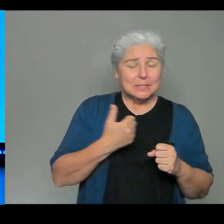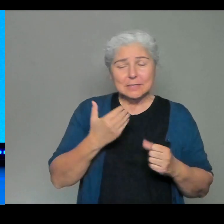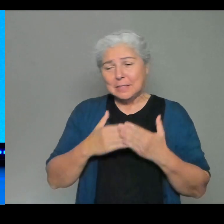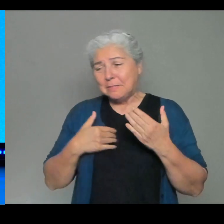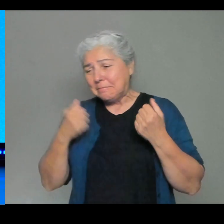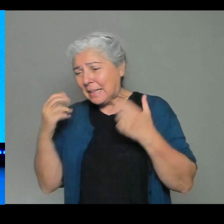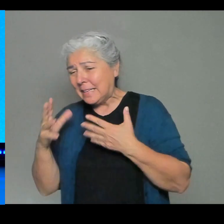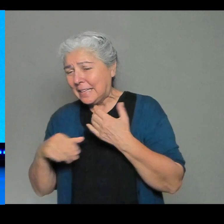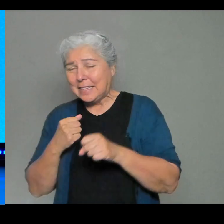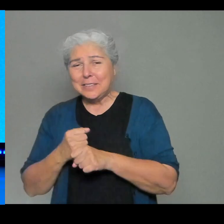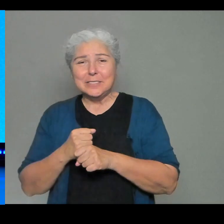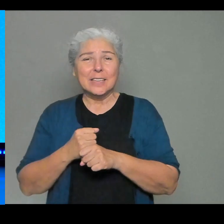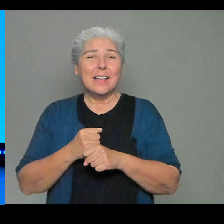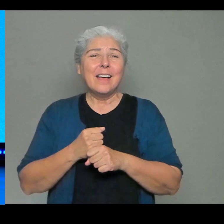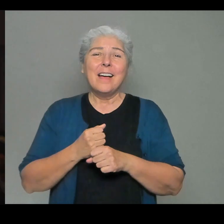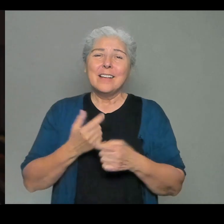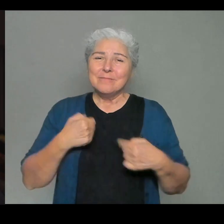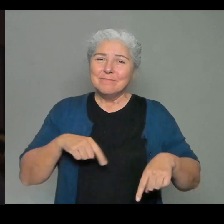us.